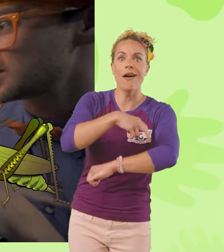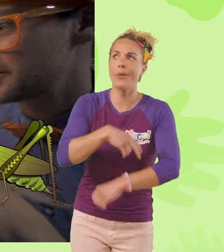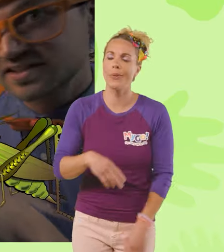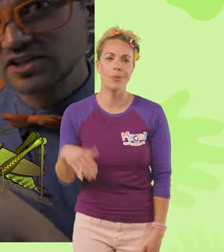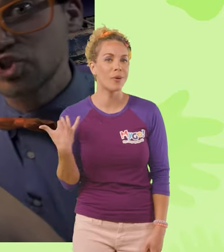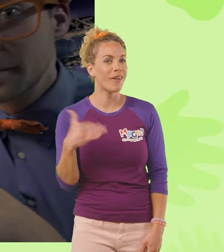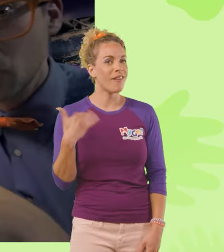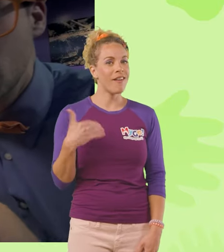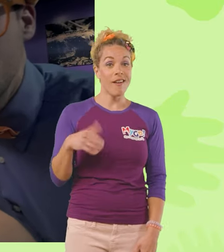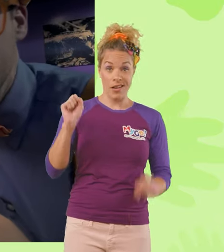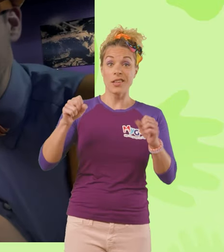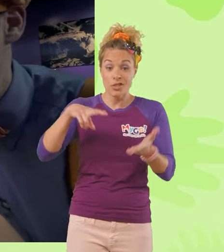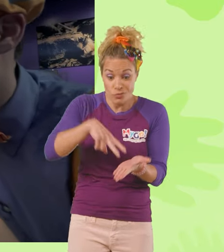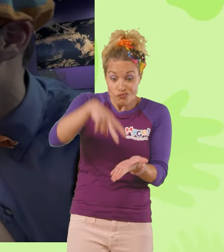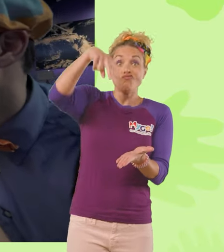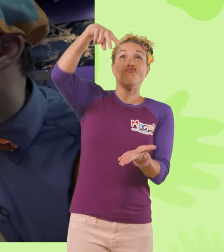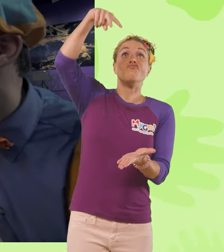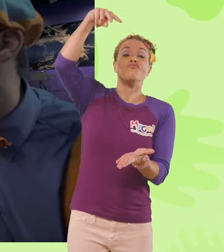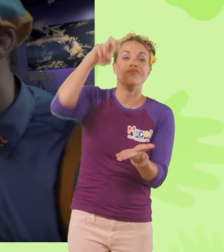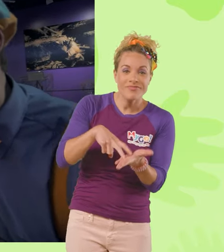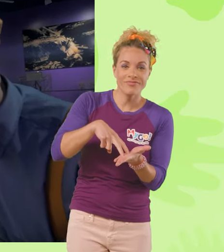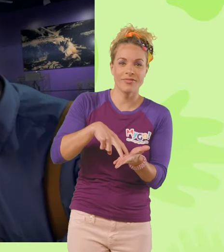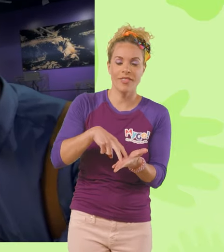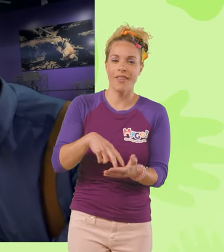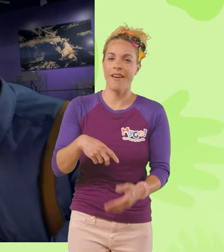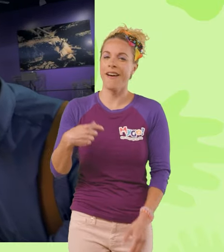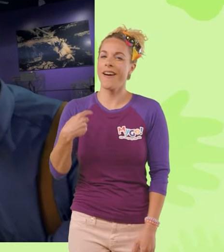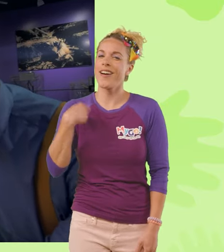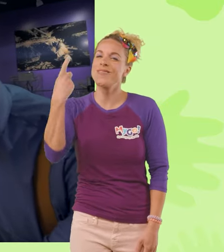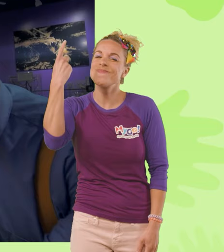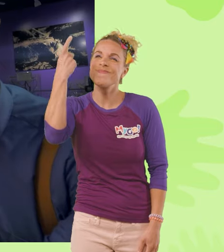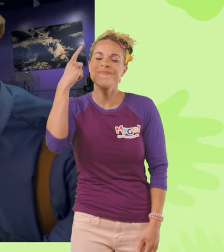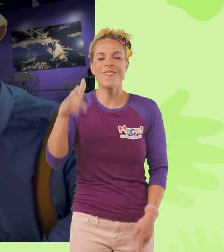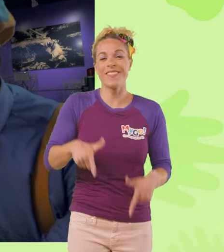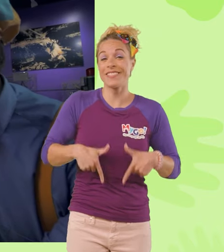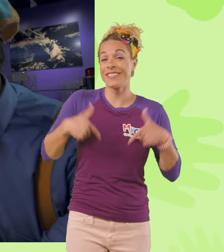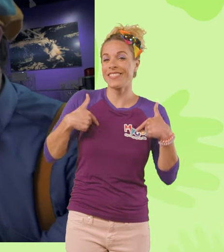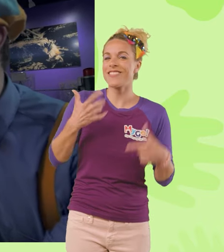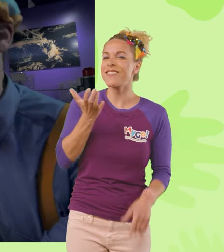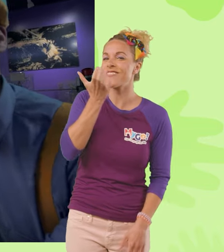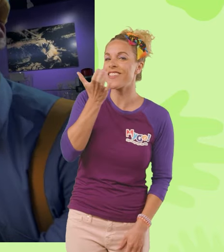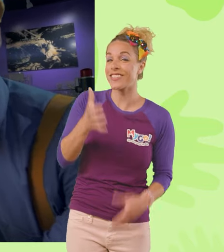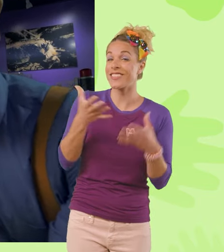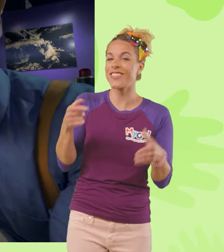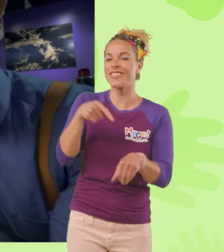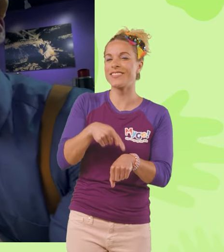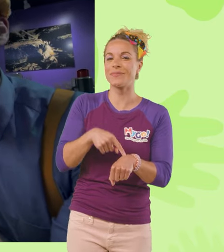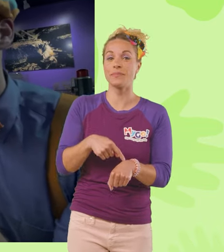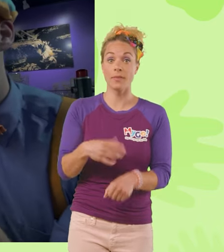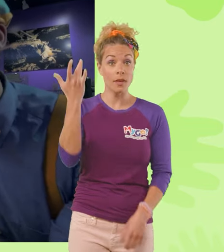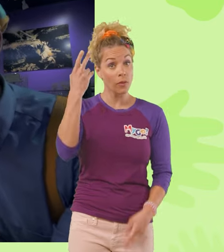Oh, grasshoppers can jump really high. I bet they live in the grass a lot of times. That's why they're called